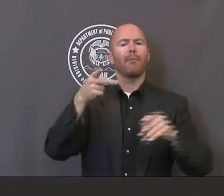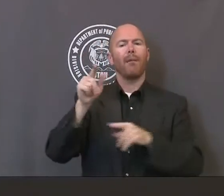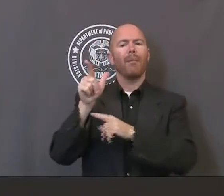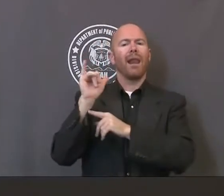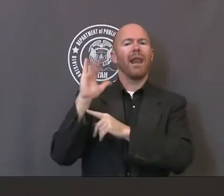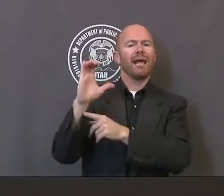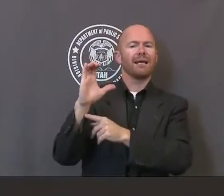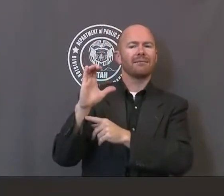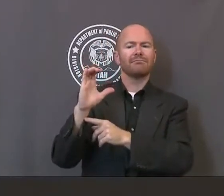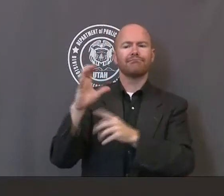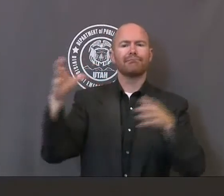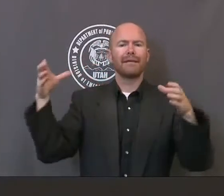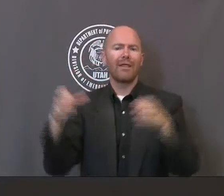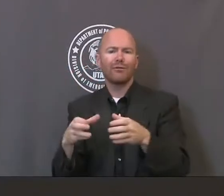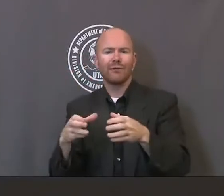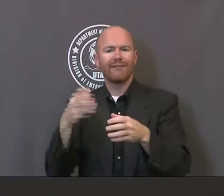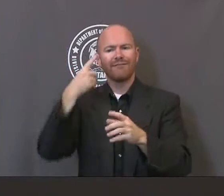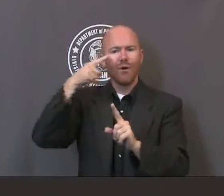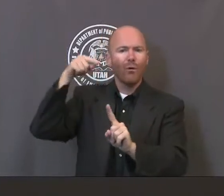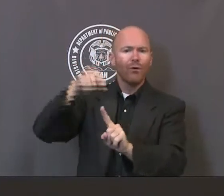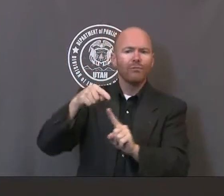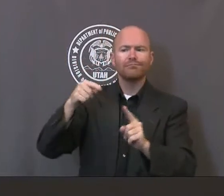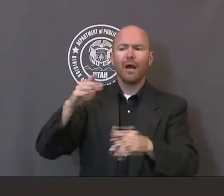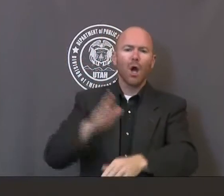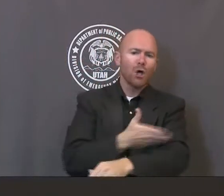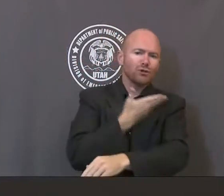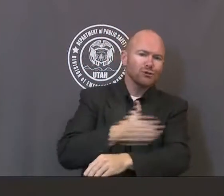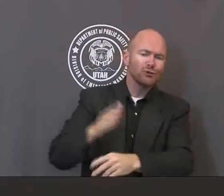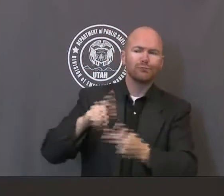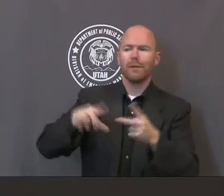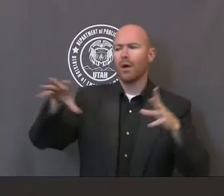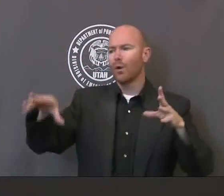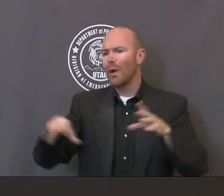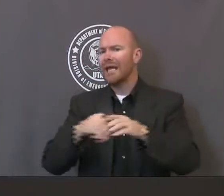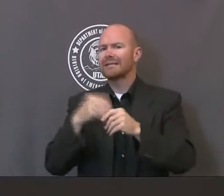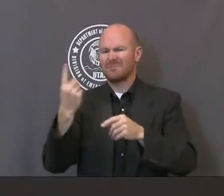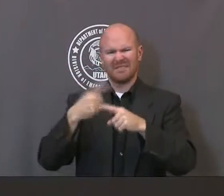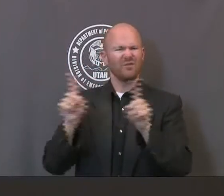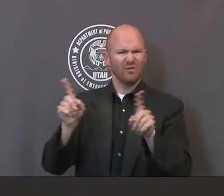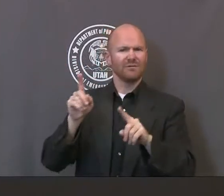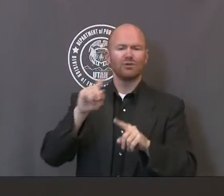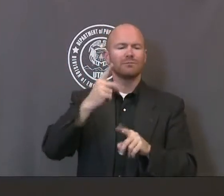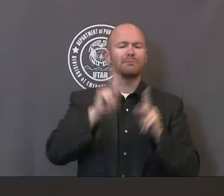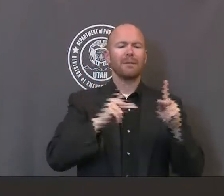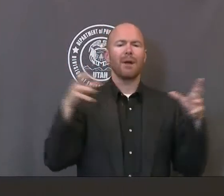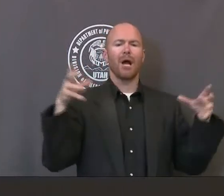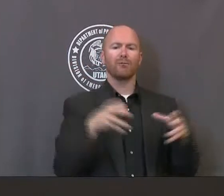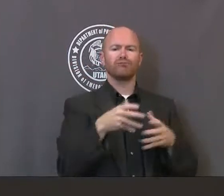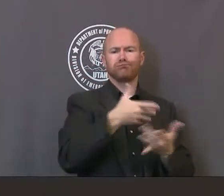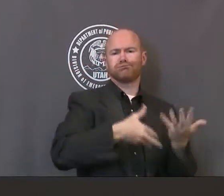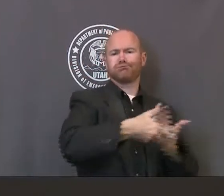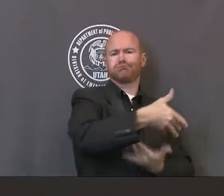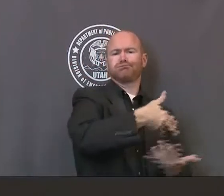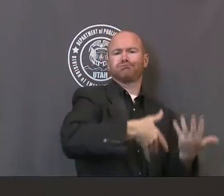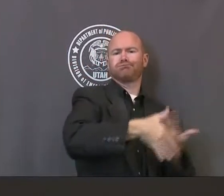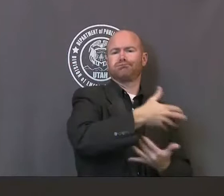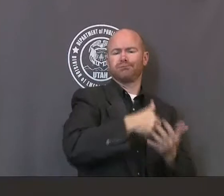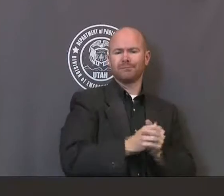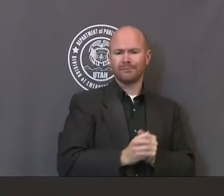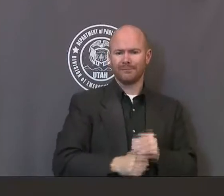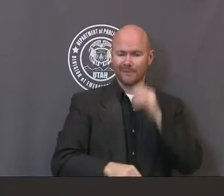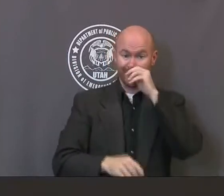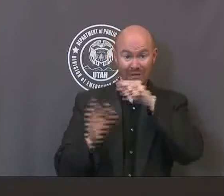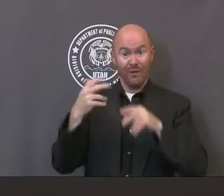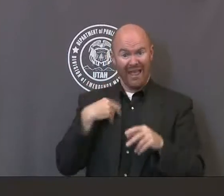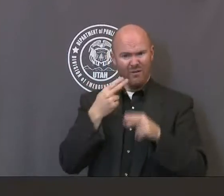as movie theaters, performing venues, concerts, weddings, sporting events, and religious services. Those are referred to separately as